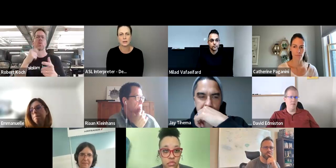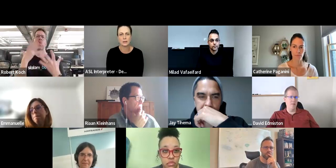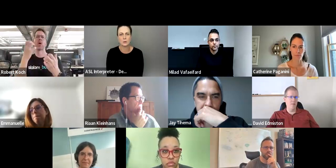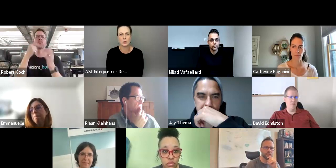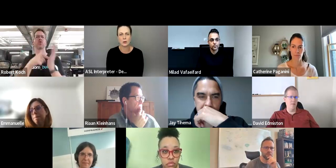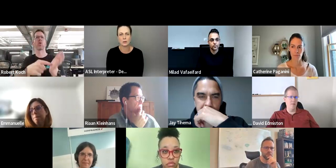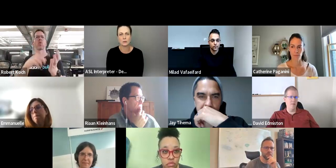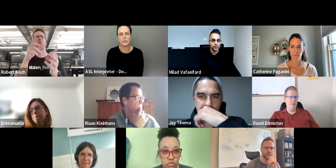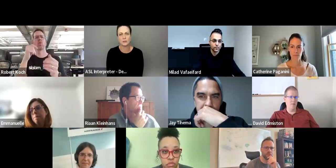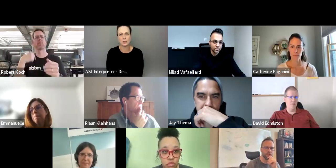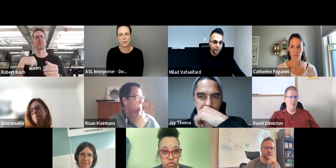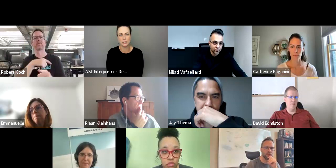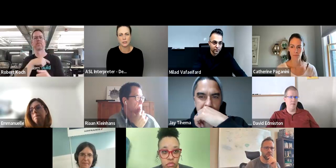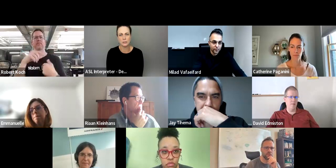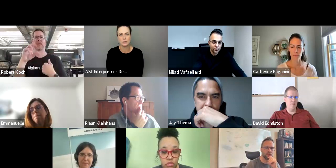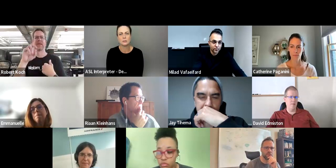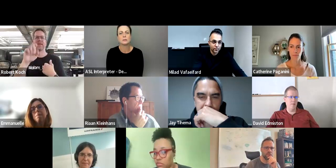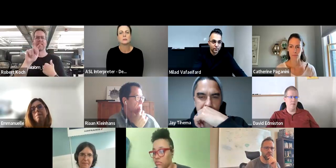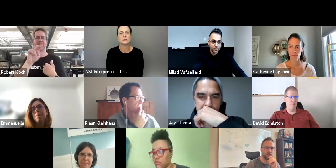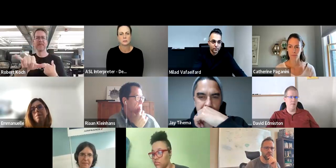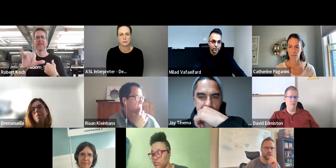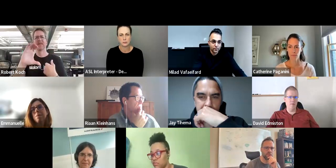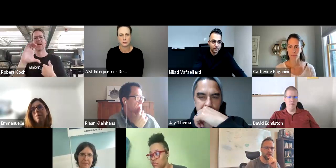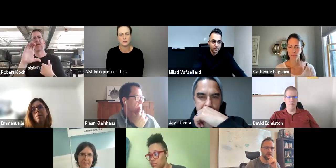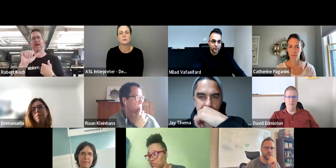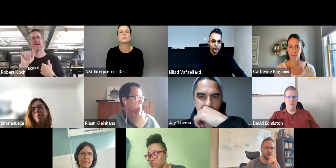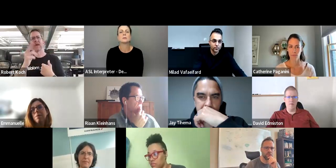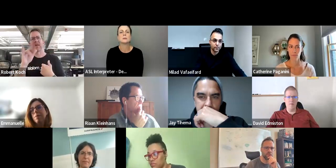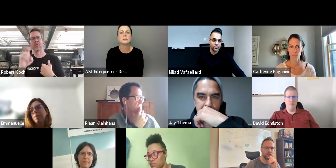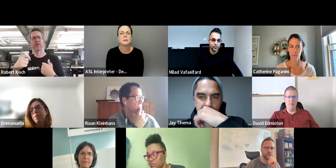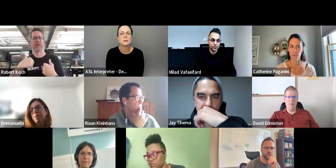And looking at the agenda,